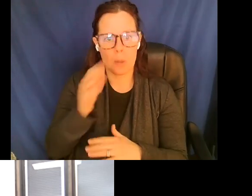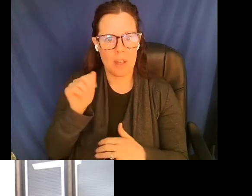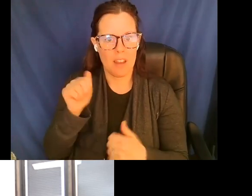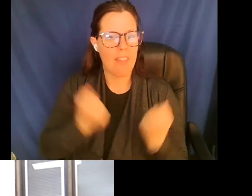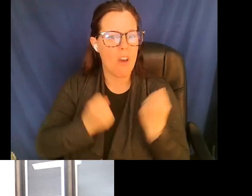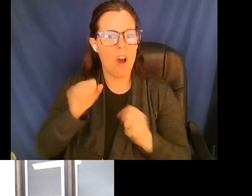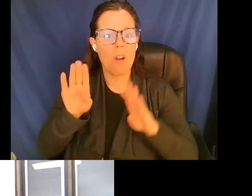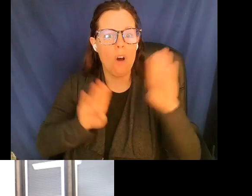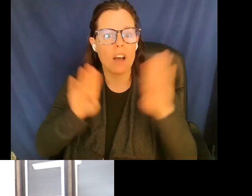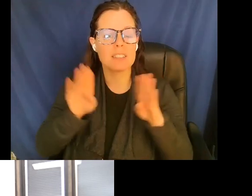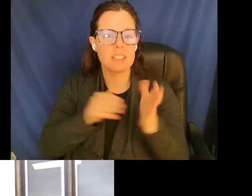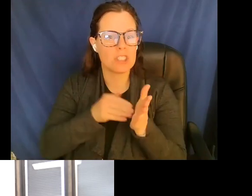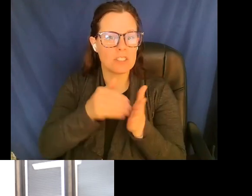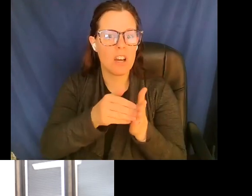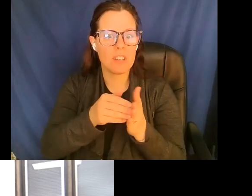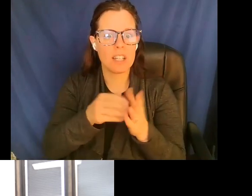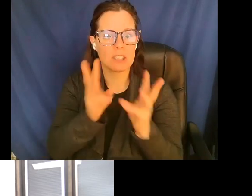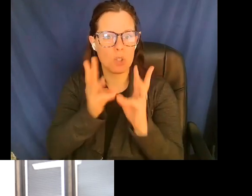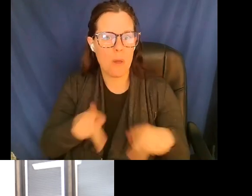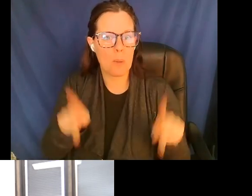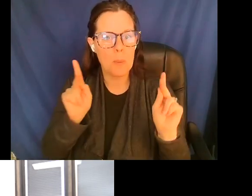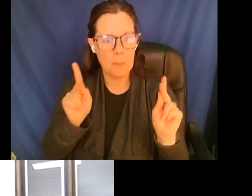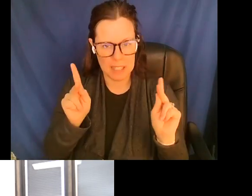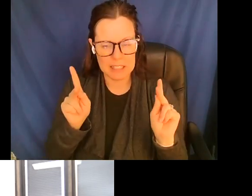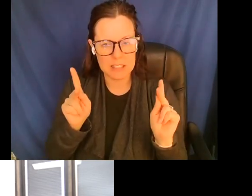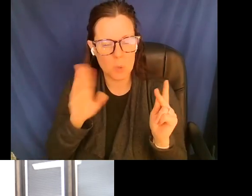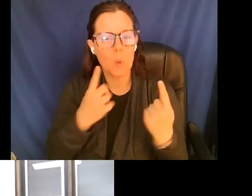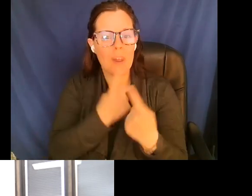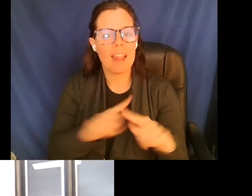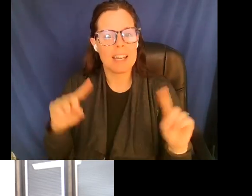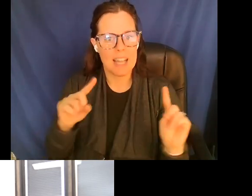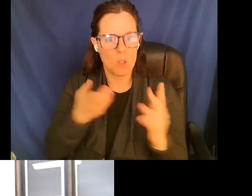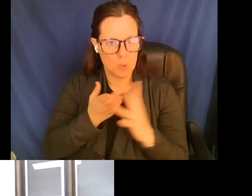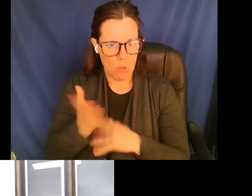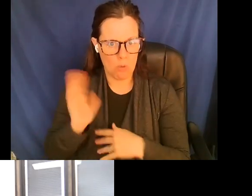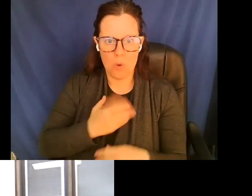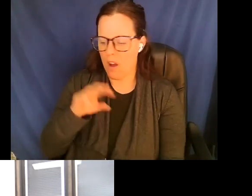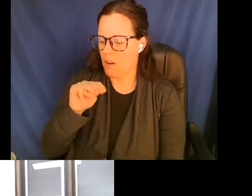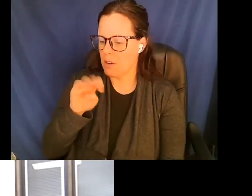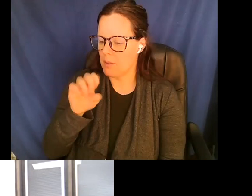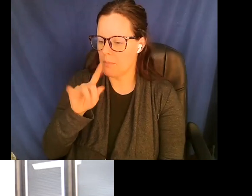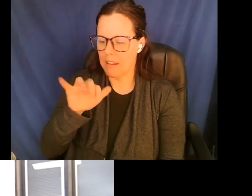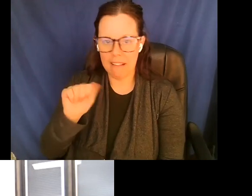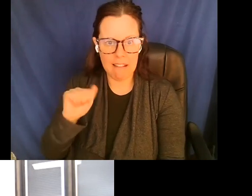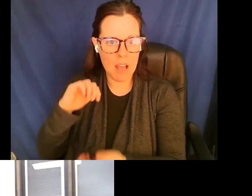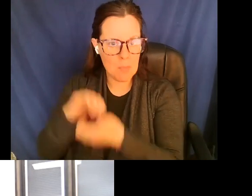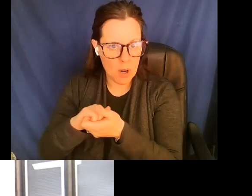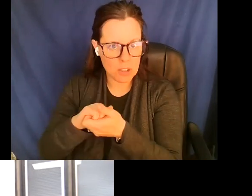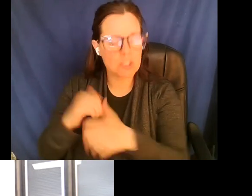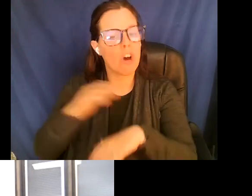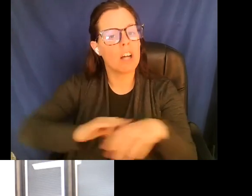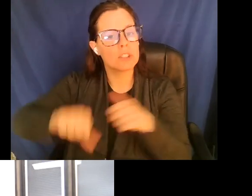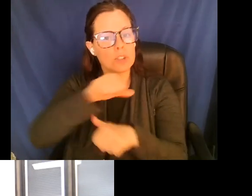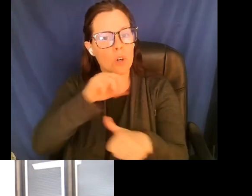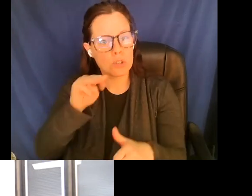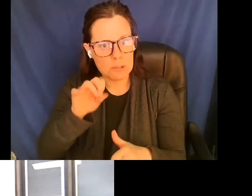often as the weather allows, and we will announce this through our media partners, on our social media, and